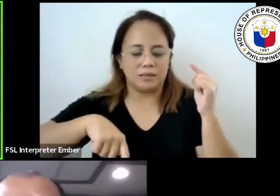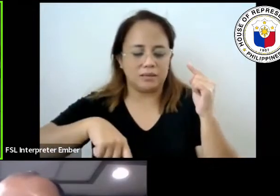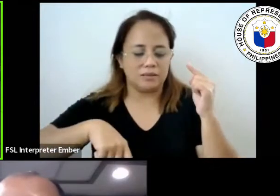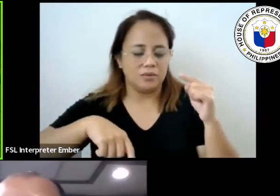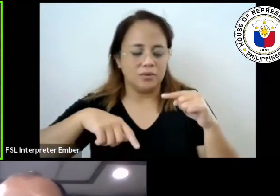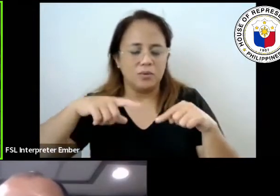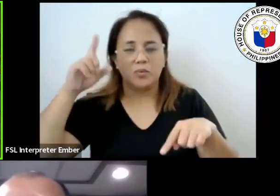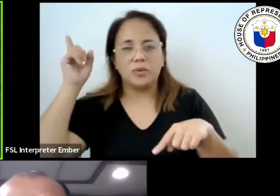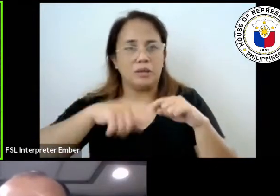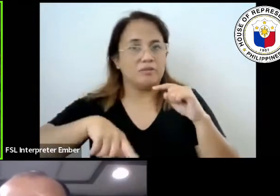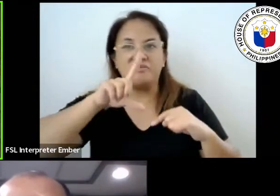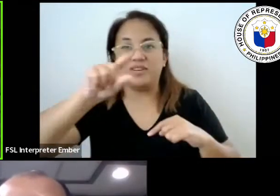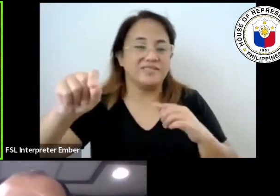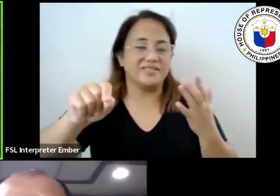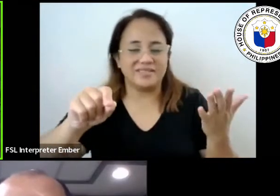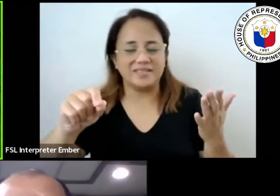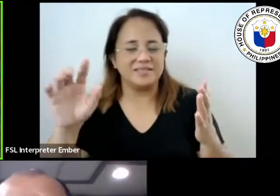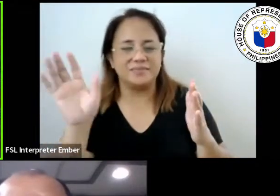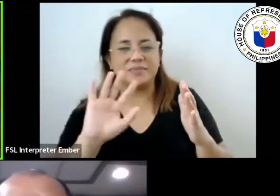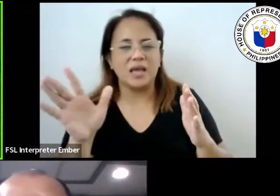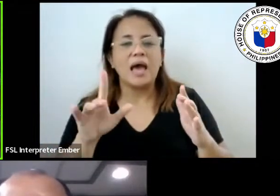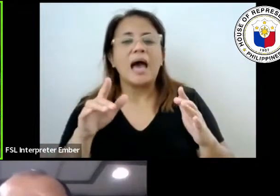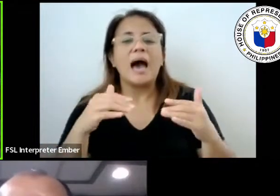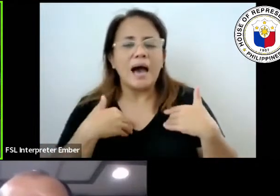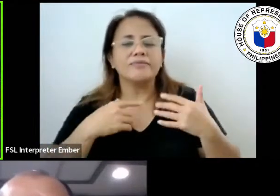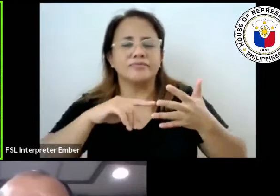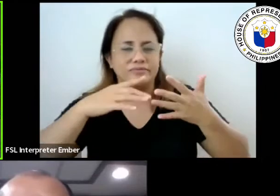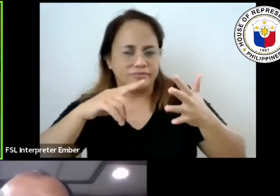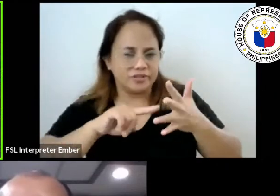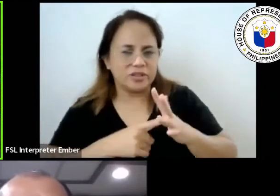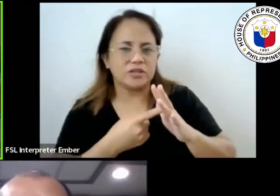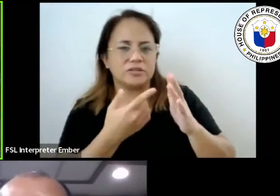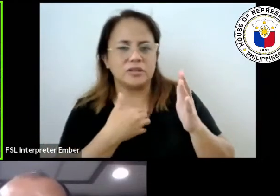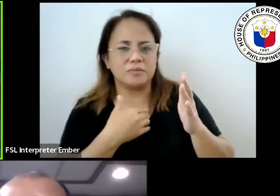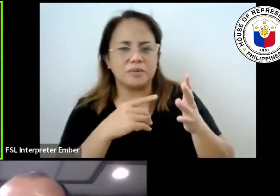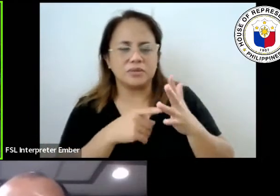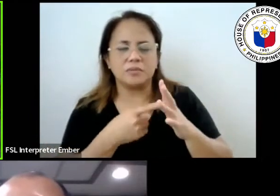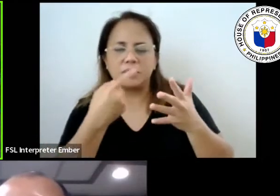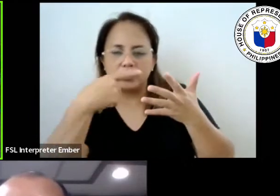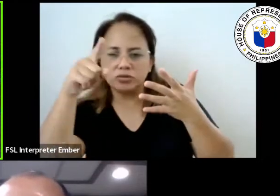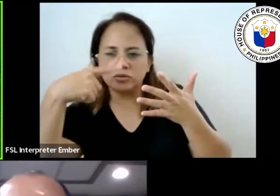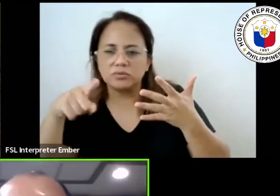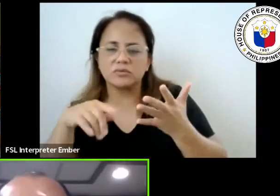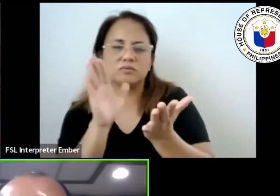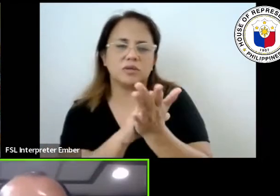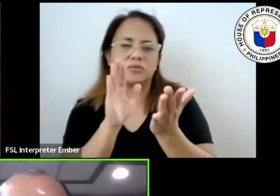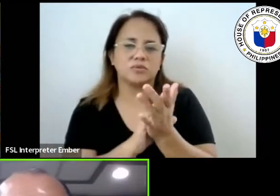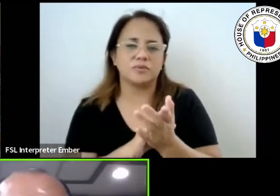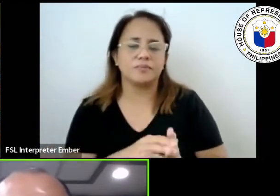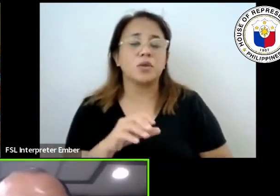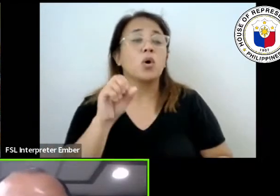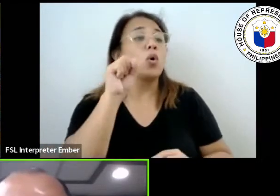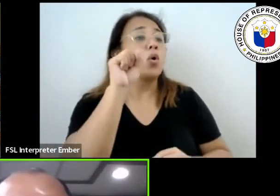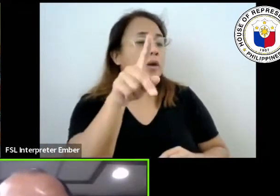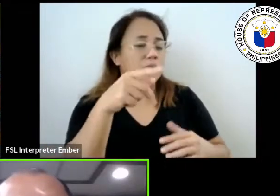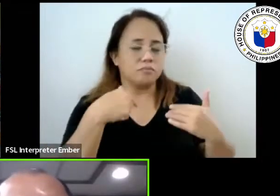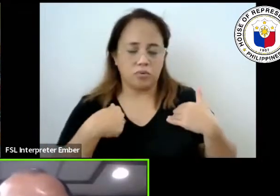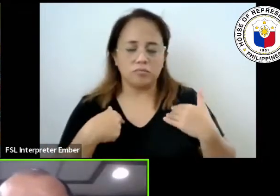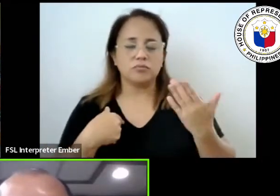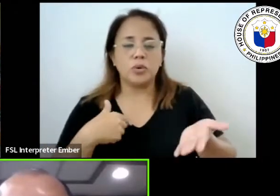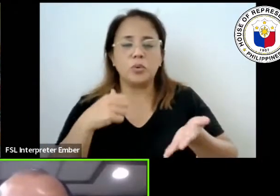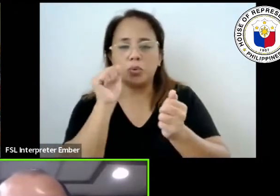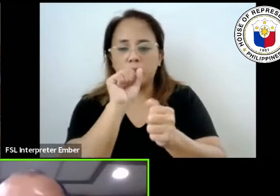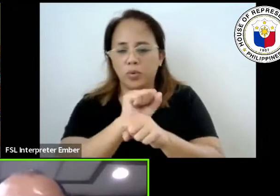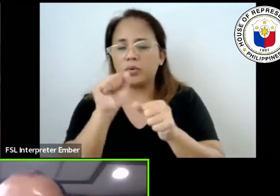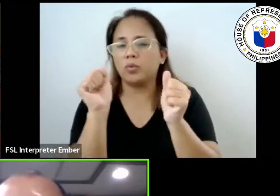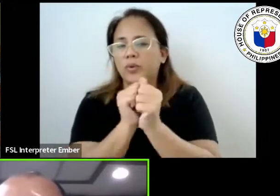kaya kaagad-agad, but at least may beginnings na yung pag-plot nitong school mapping na to. Yes, Mr. Chair, we will work with the DepEd